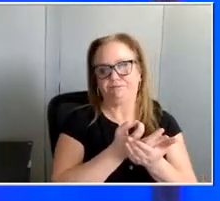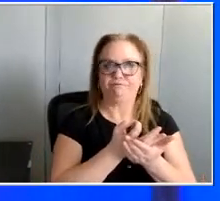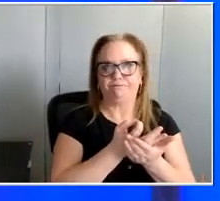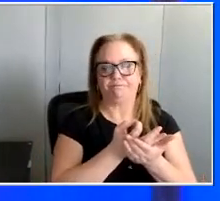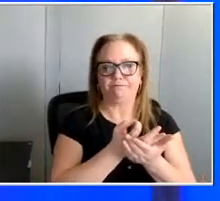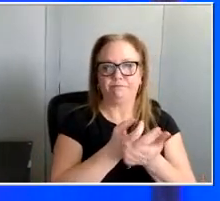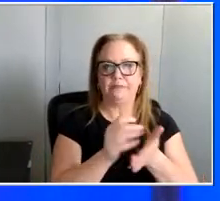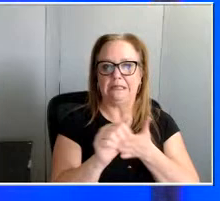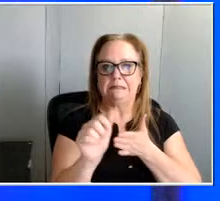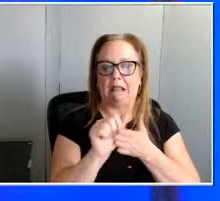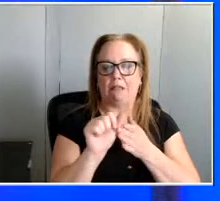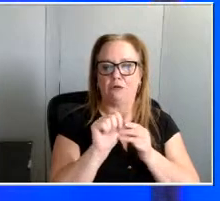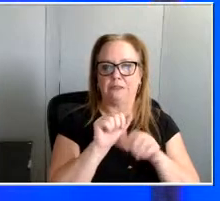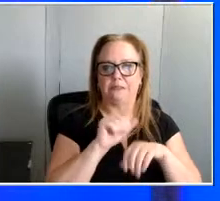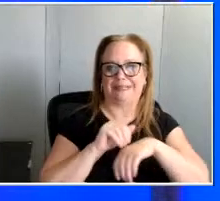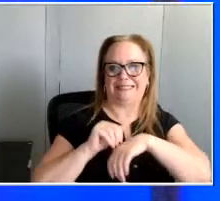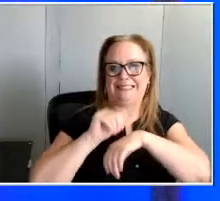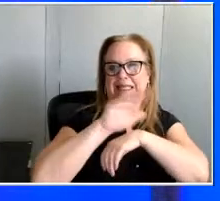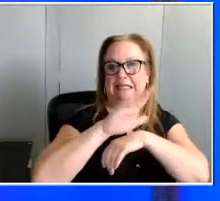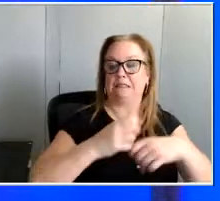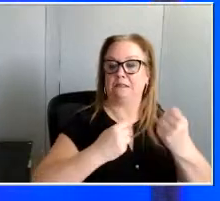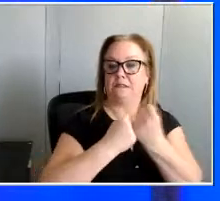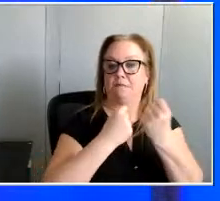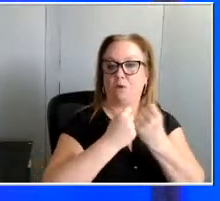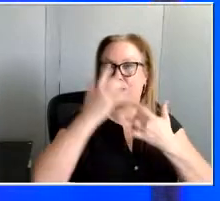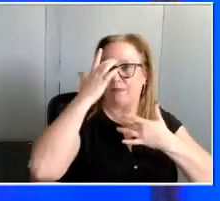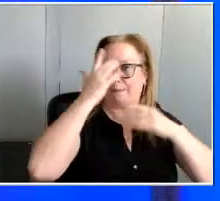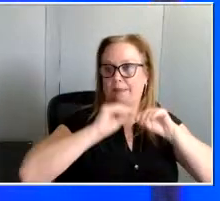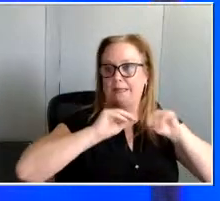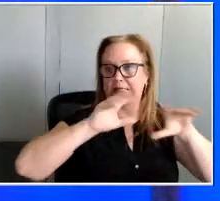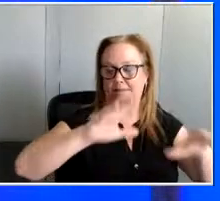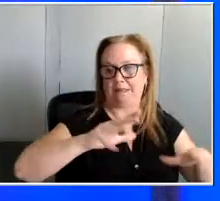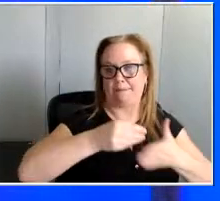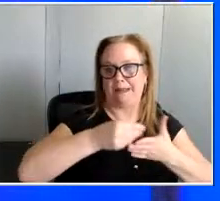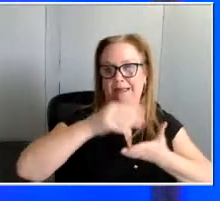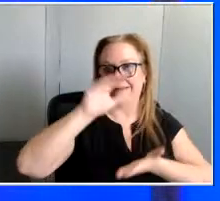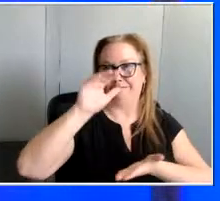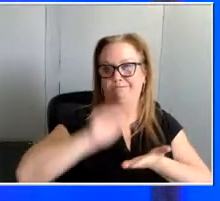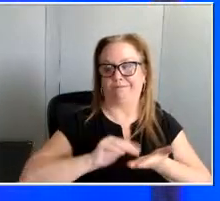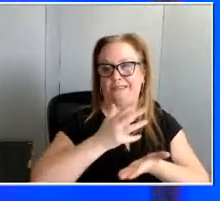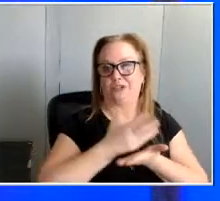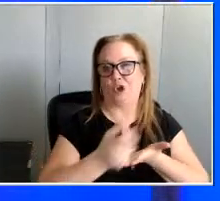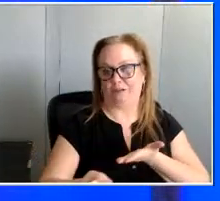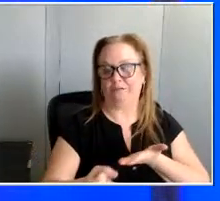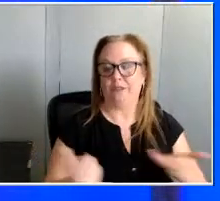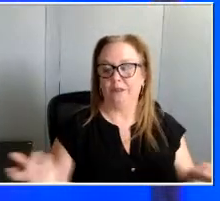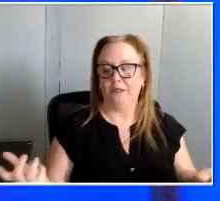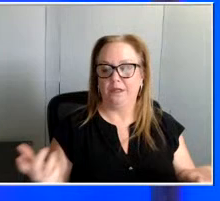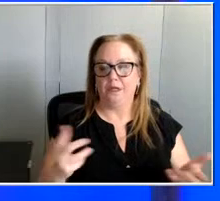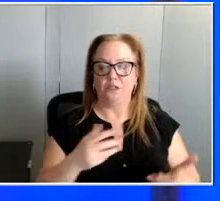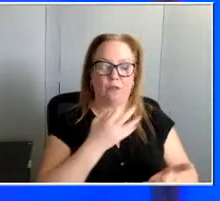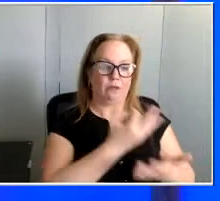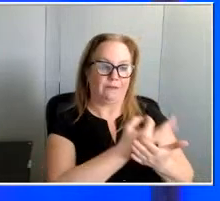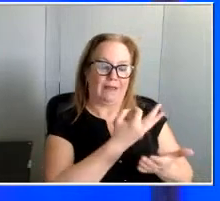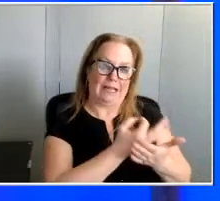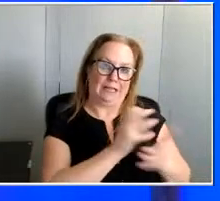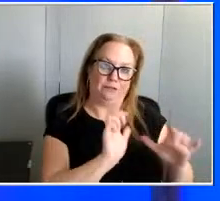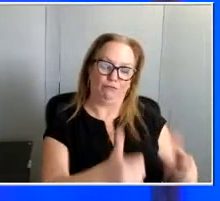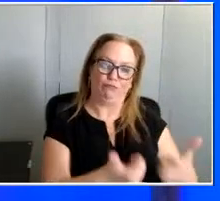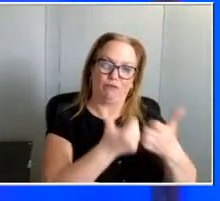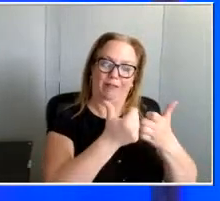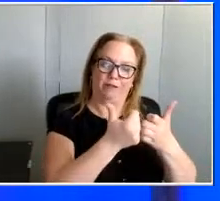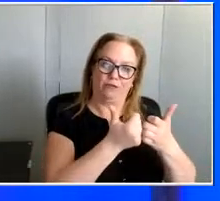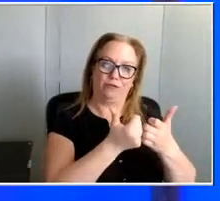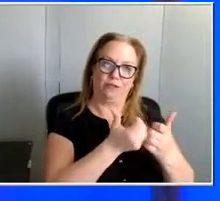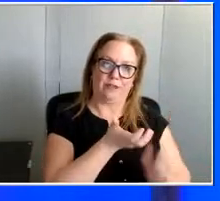dollars flowing to them to support the pandemic that have gone away. And so now those financial challenges that existed prior